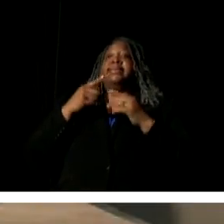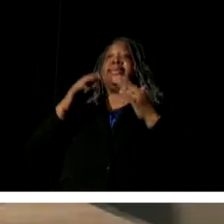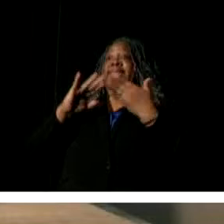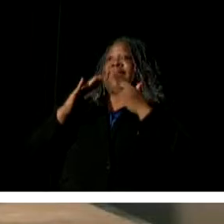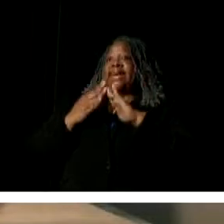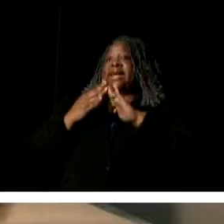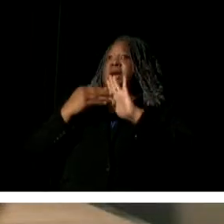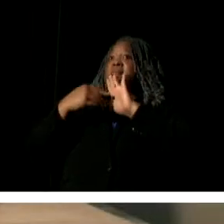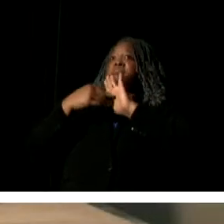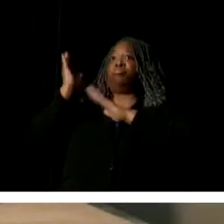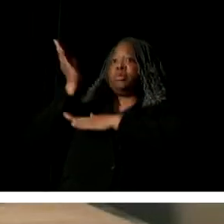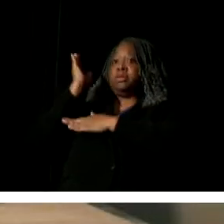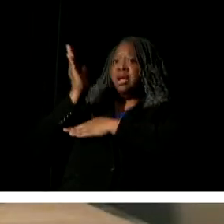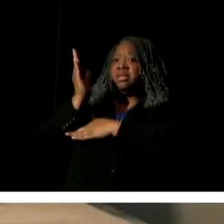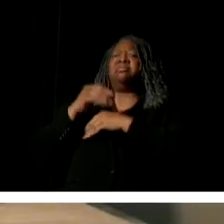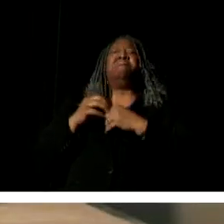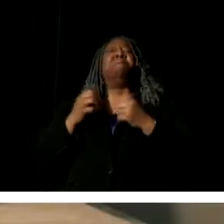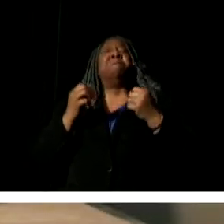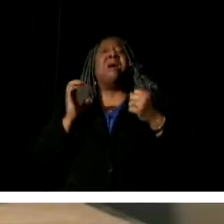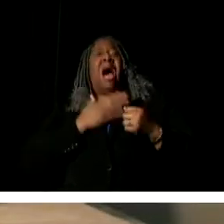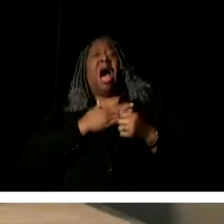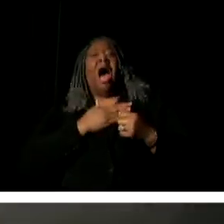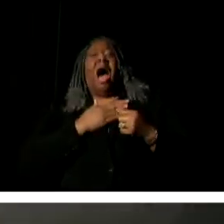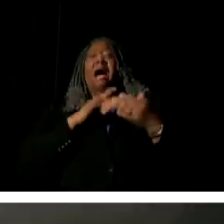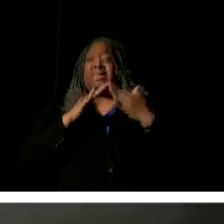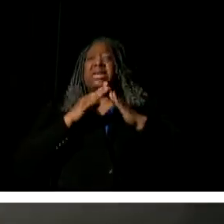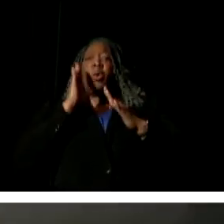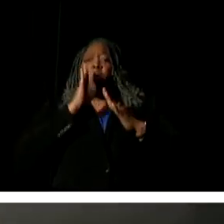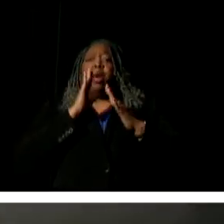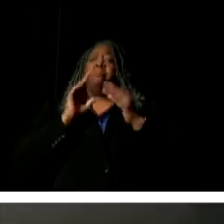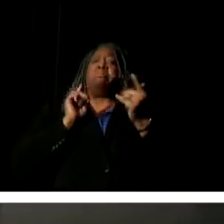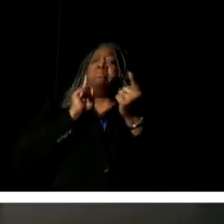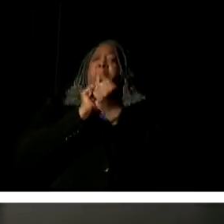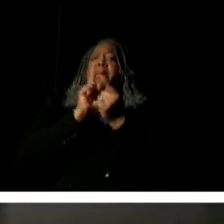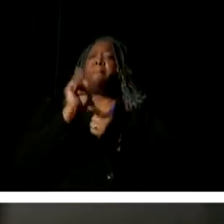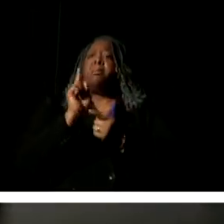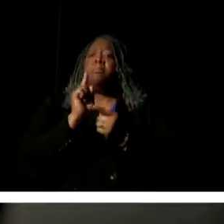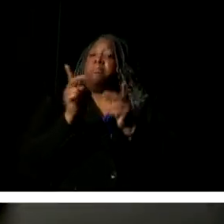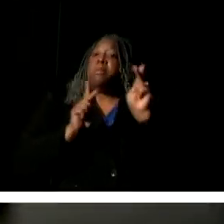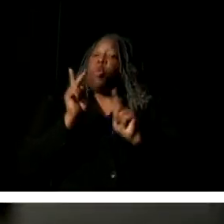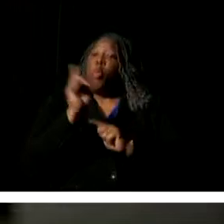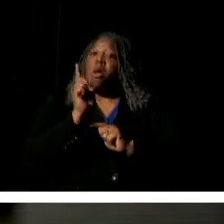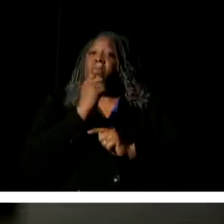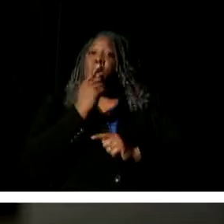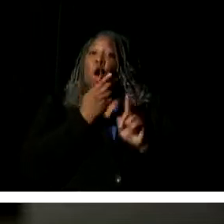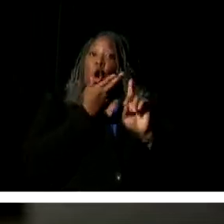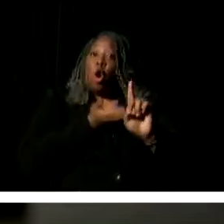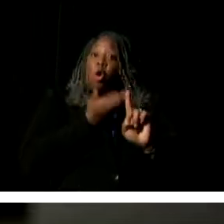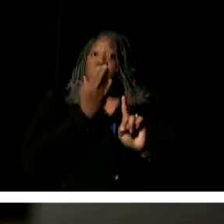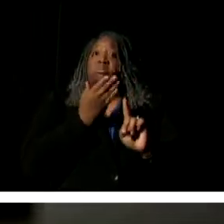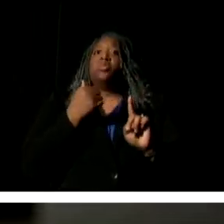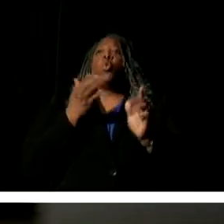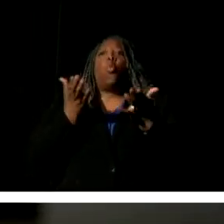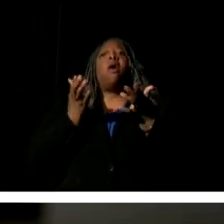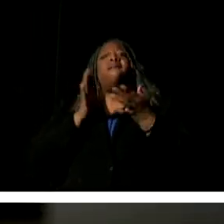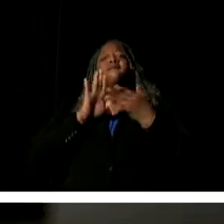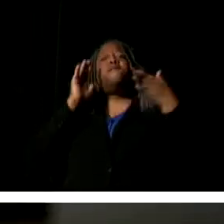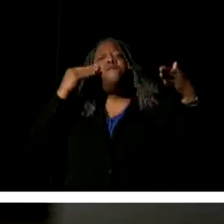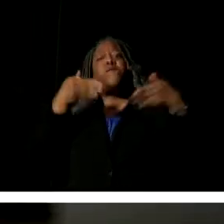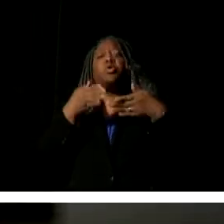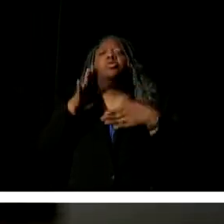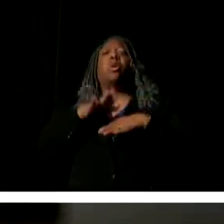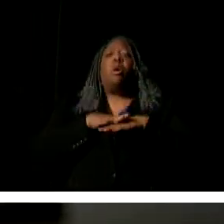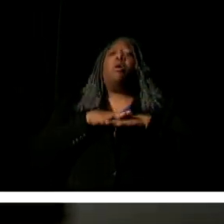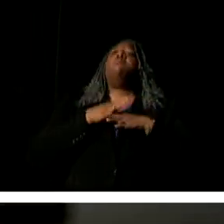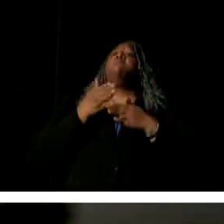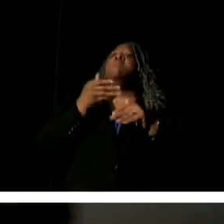our city requires meeting people where they are. By developing equitable programs that focus on the needs of our underserved communities, such